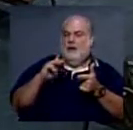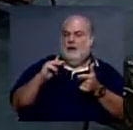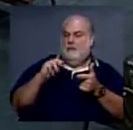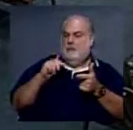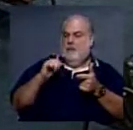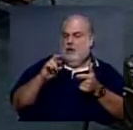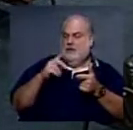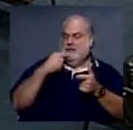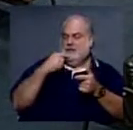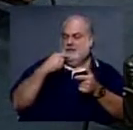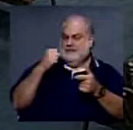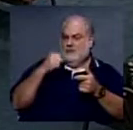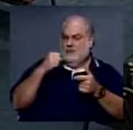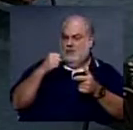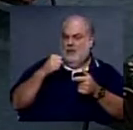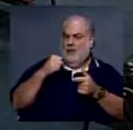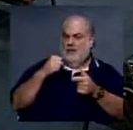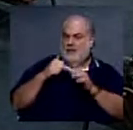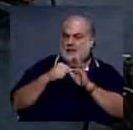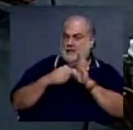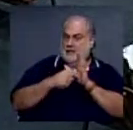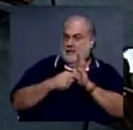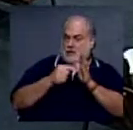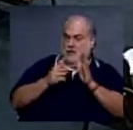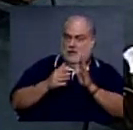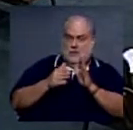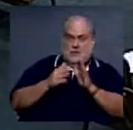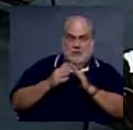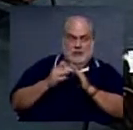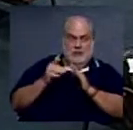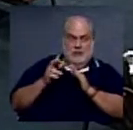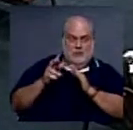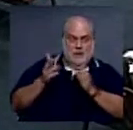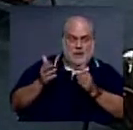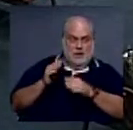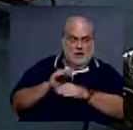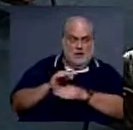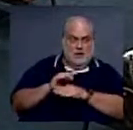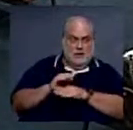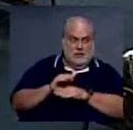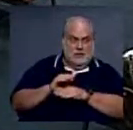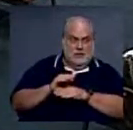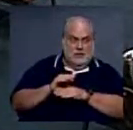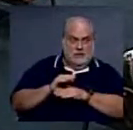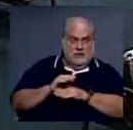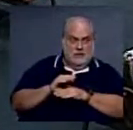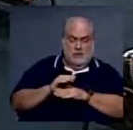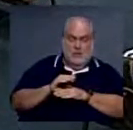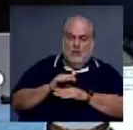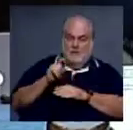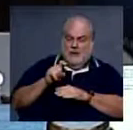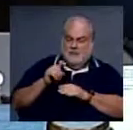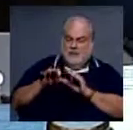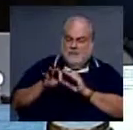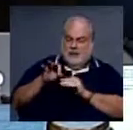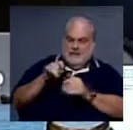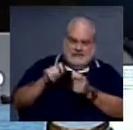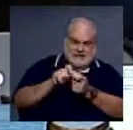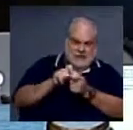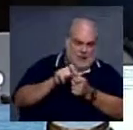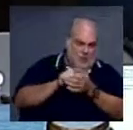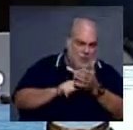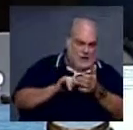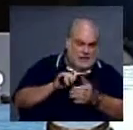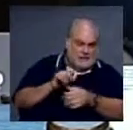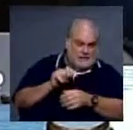mean, we had one of our state senators who represents We're Little going to have Rock to in here flesh, tonight. we'd have to so- flesh out exactly what it is that, I mean, one of the